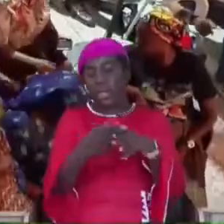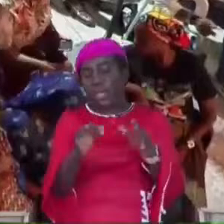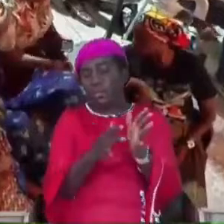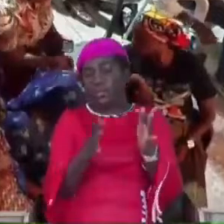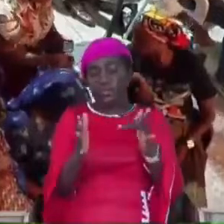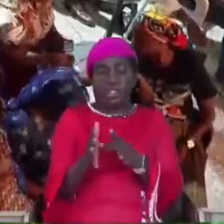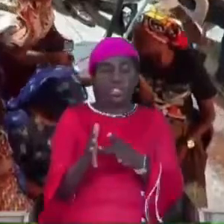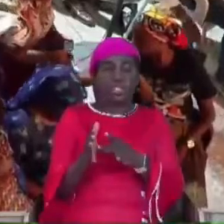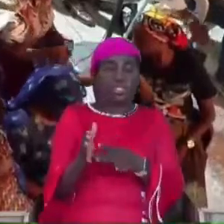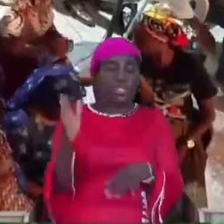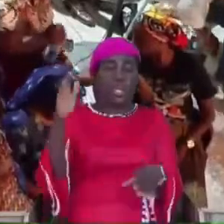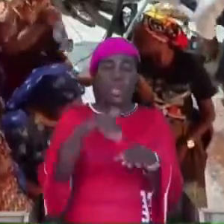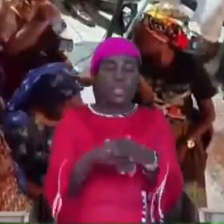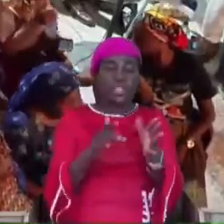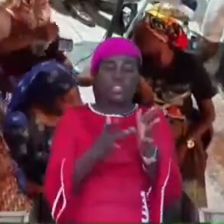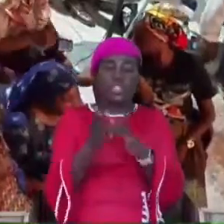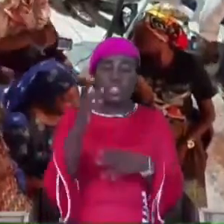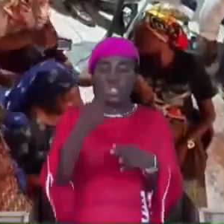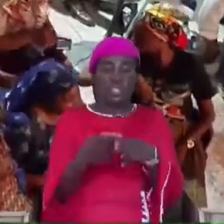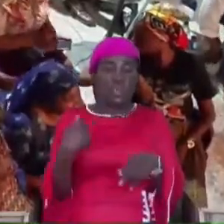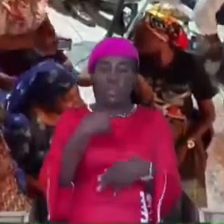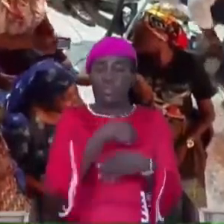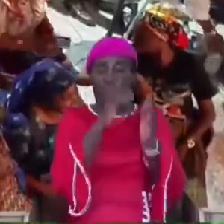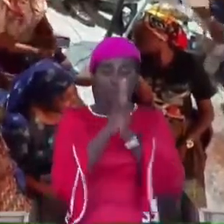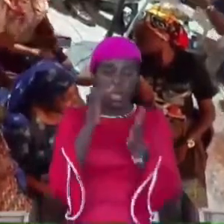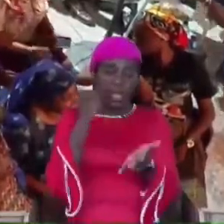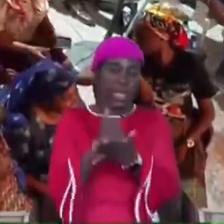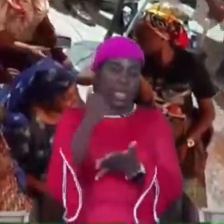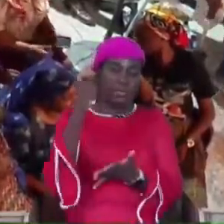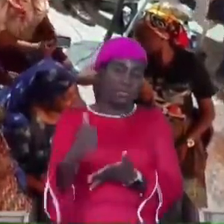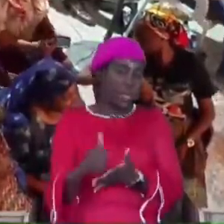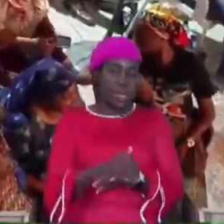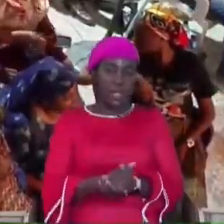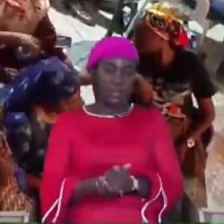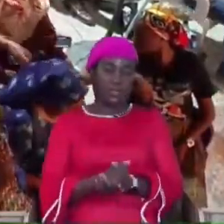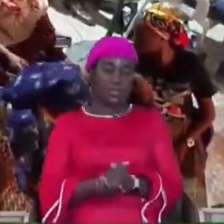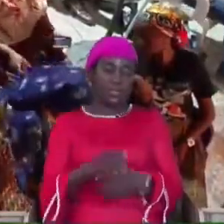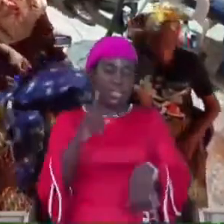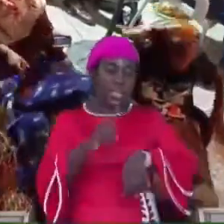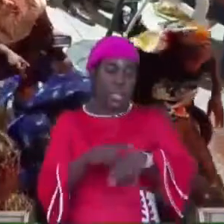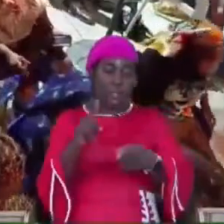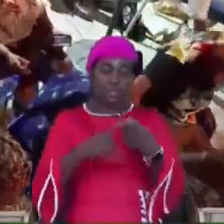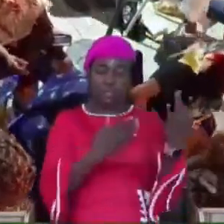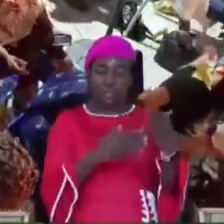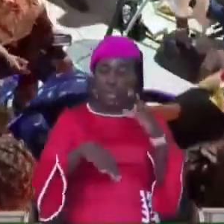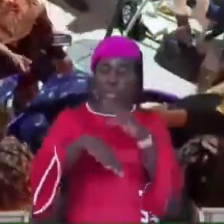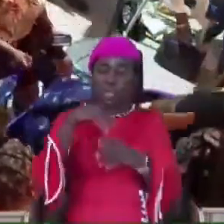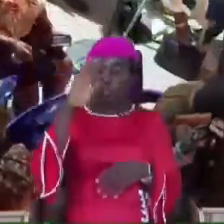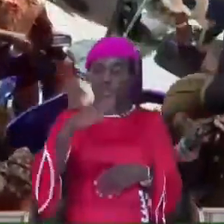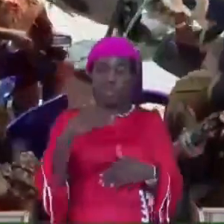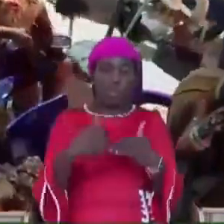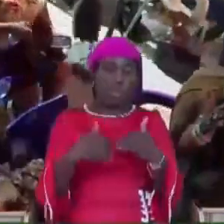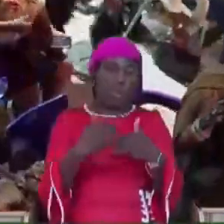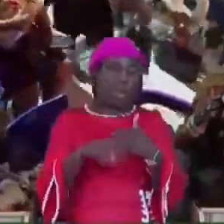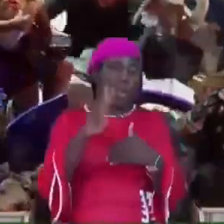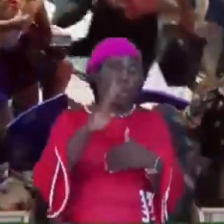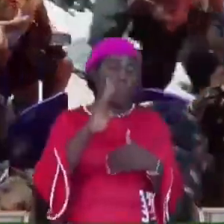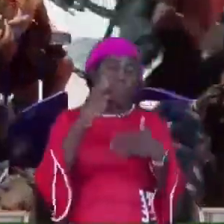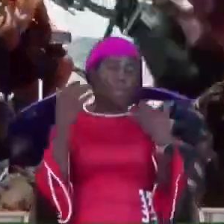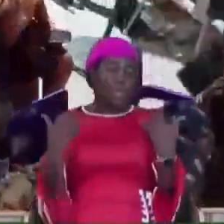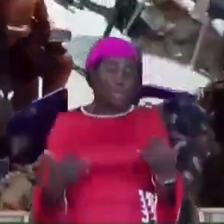Amen. Jesus' name we pray. Time to bring out your manna water now.